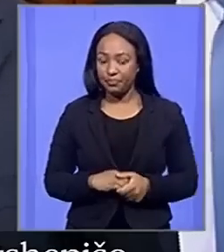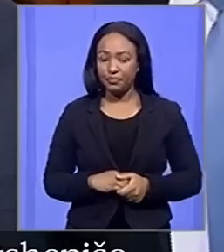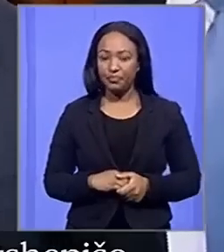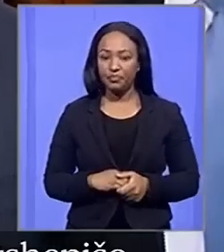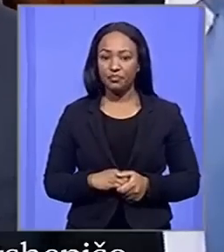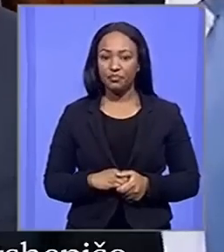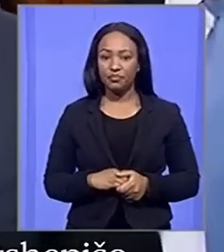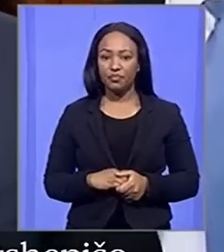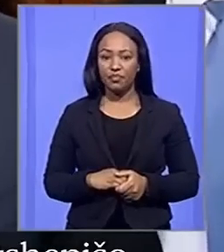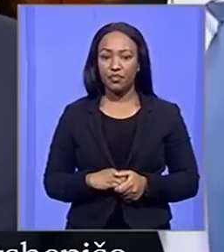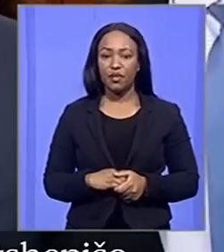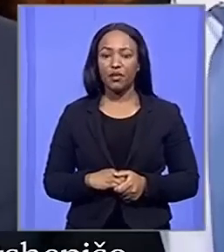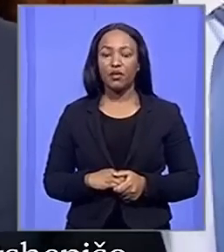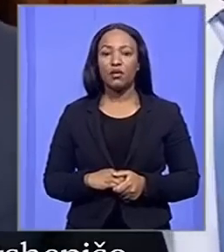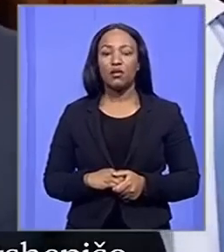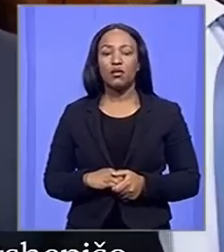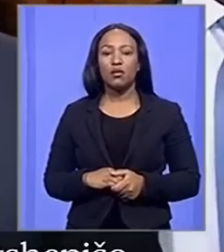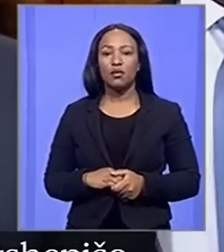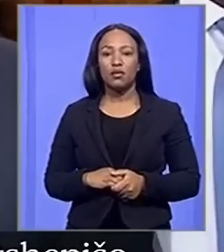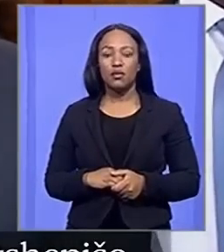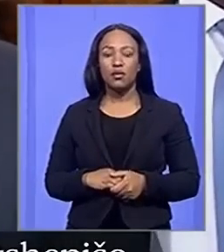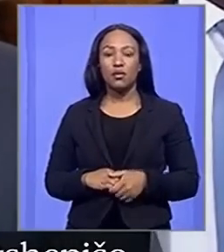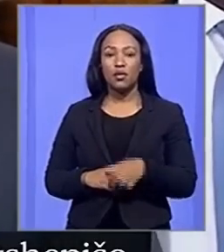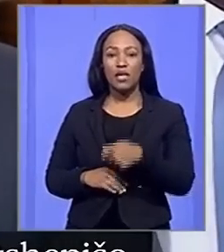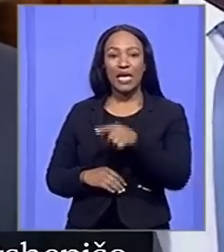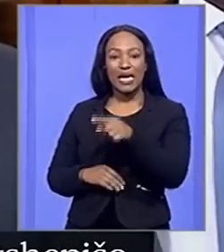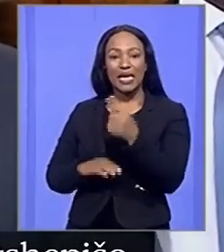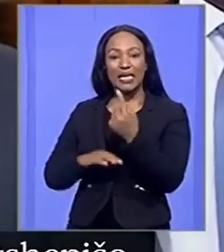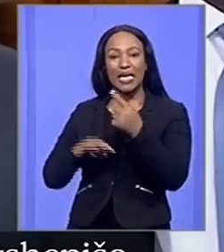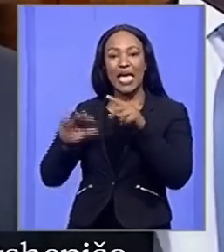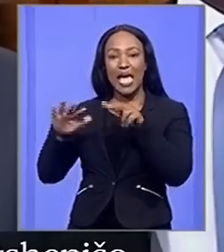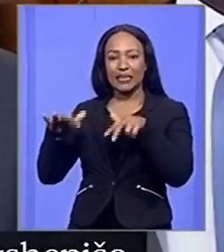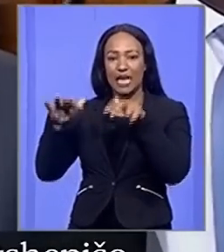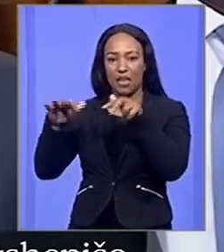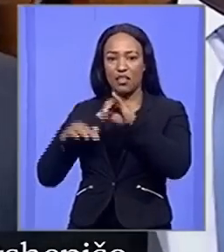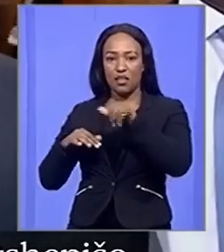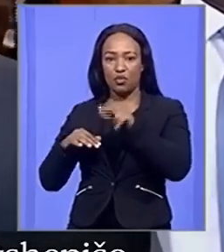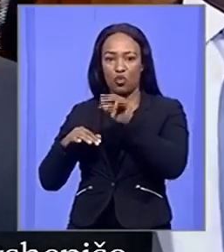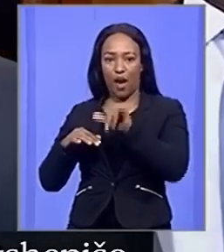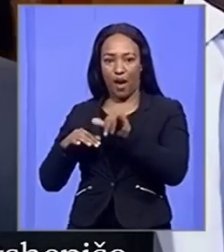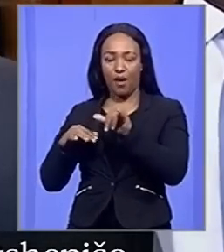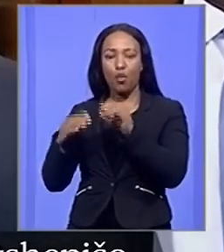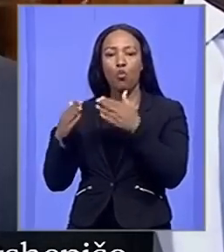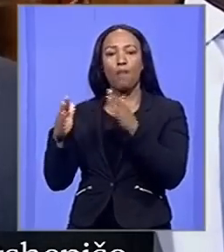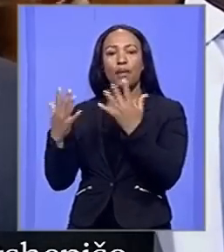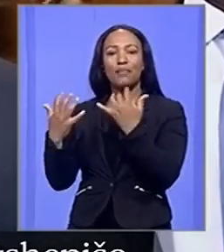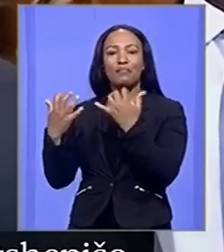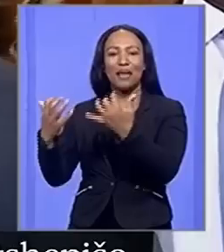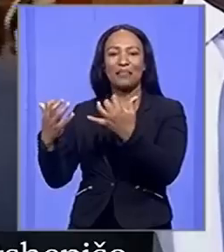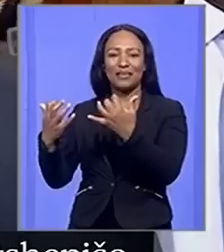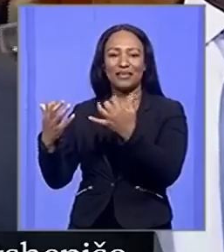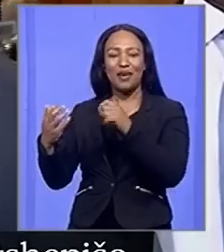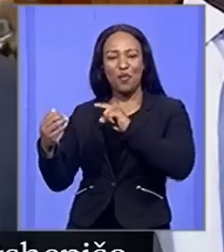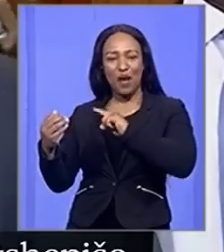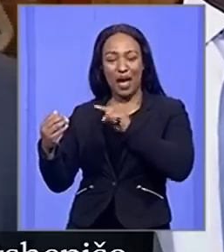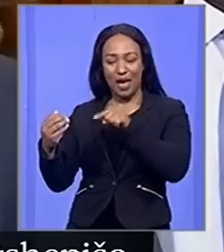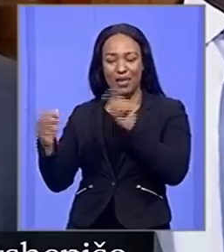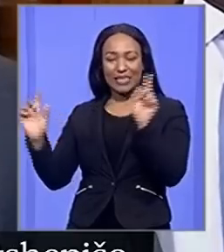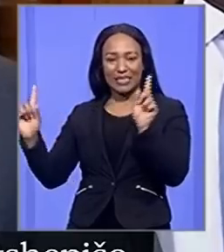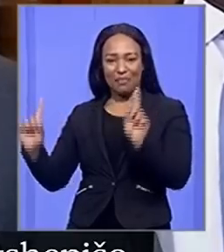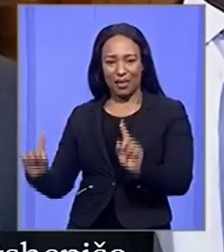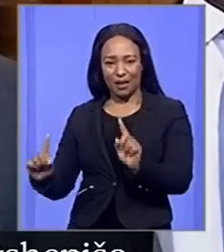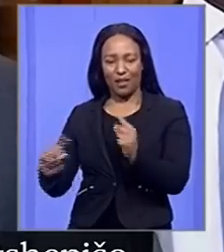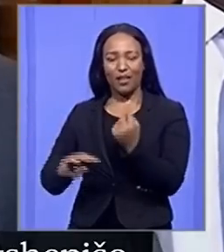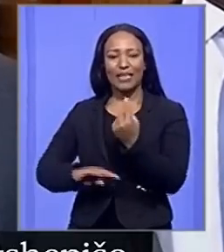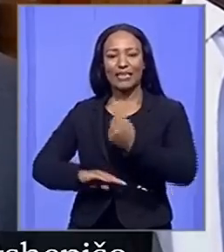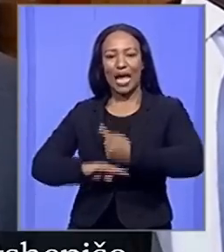On the 18th of July, that's when we open Parliament. We're opening Parliament on a special day on Nelson Mandela Day. It